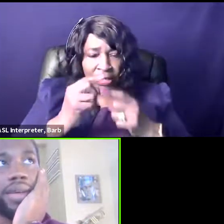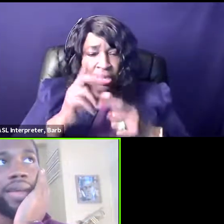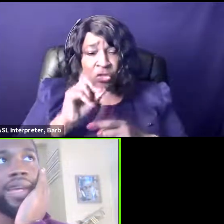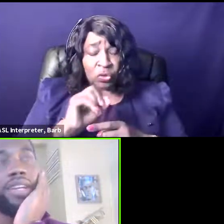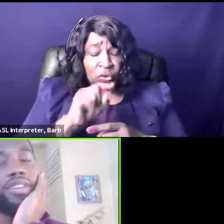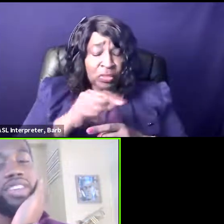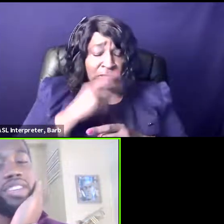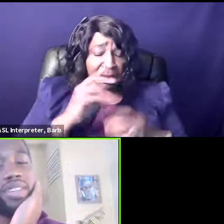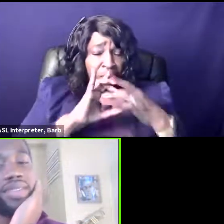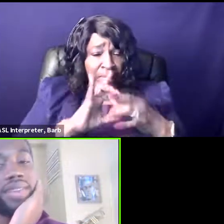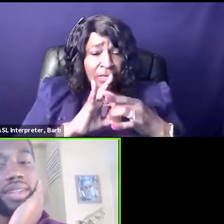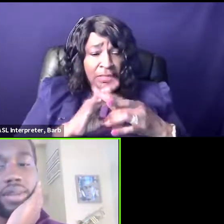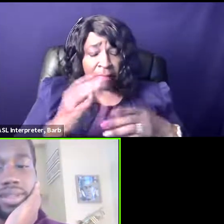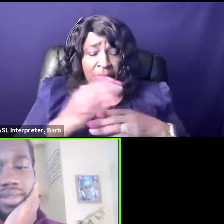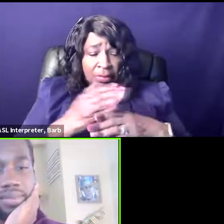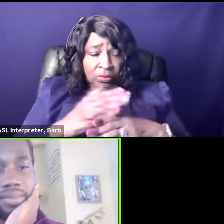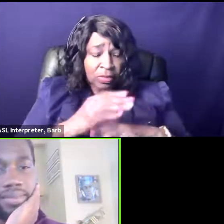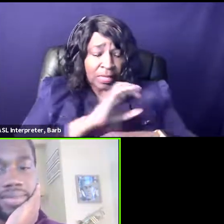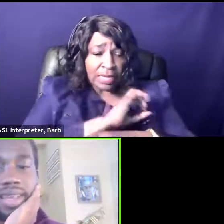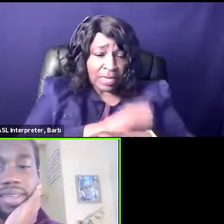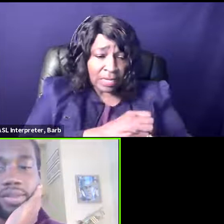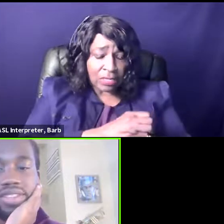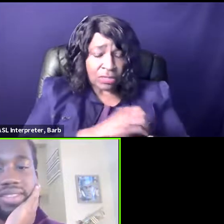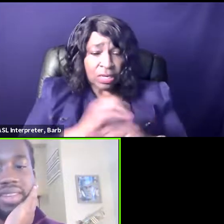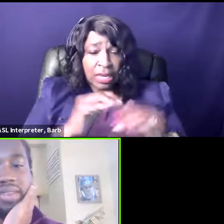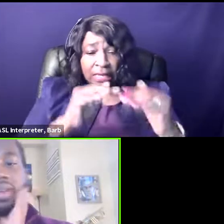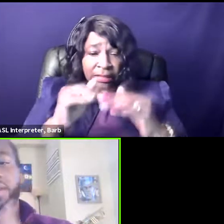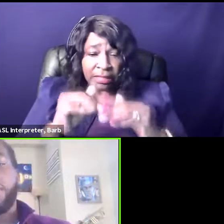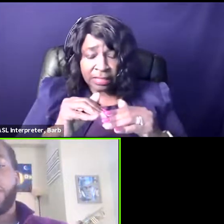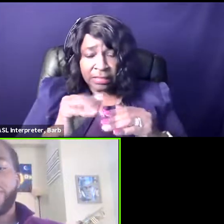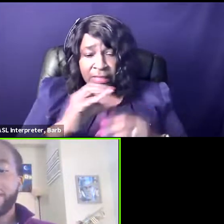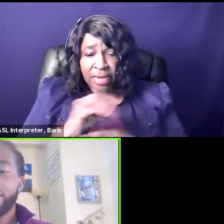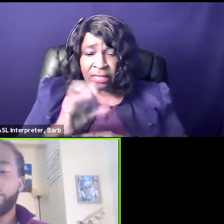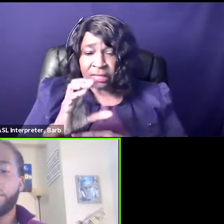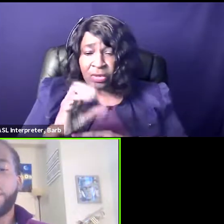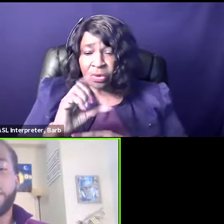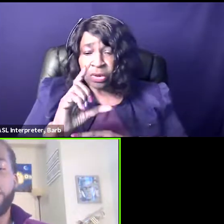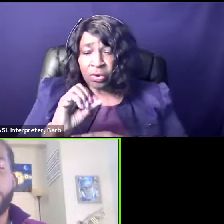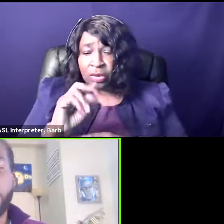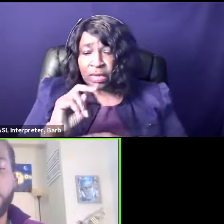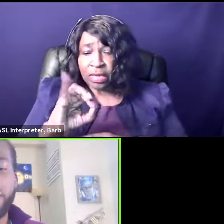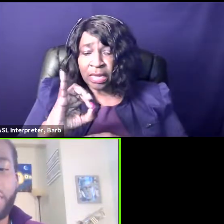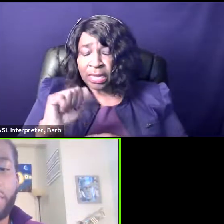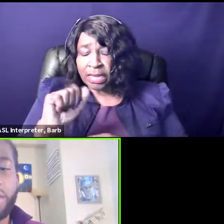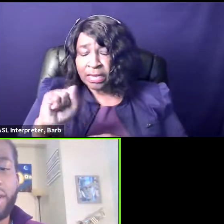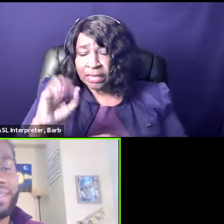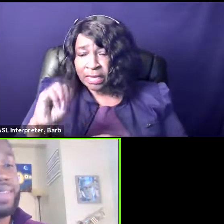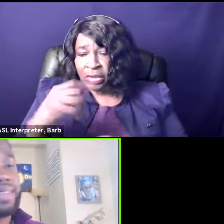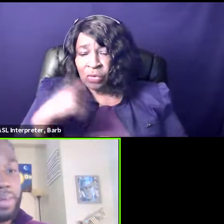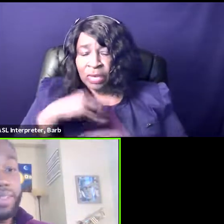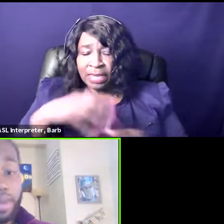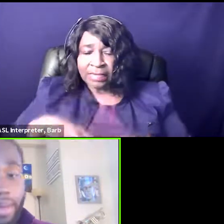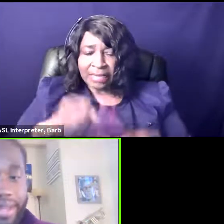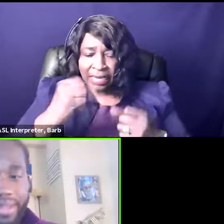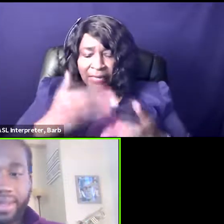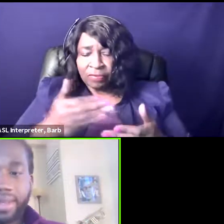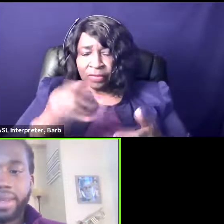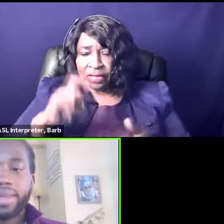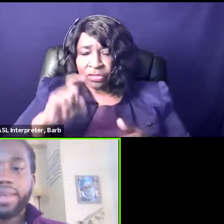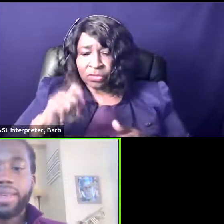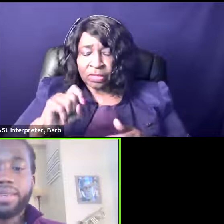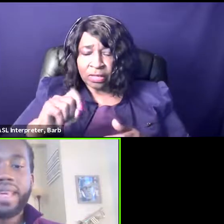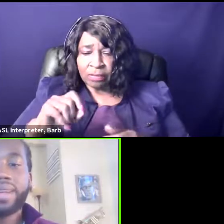between energy injustice and colonialism. The question says, we're taking things from the earth that should belong to everyone and selling them as a